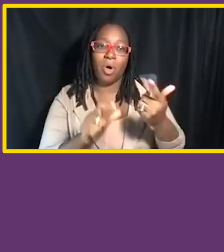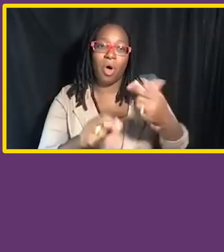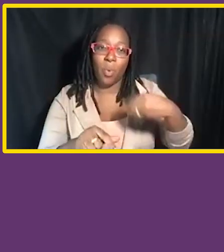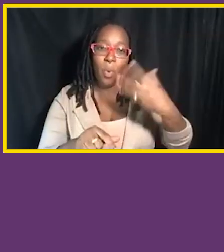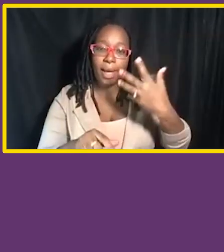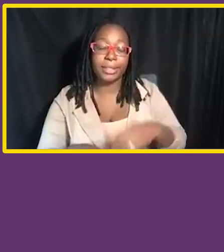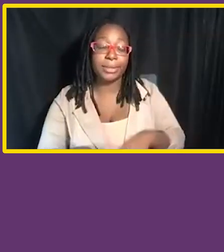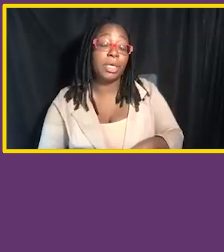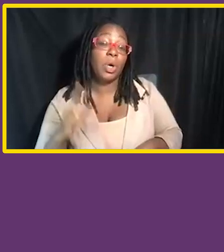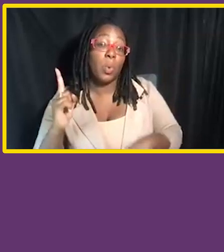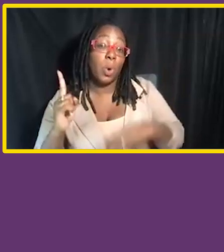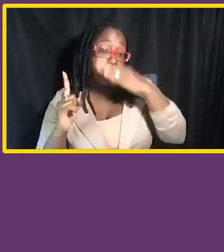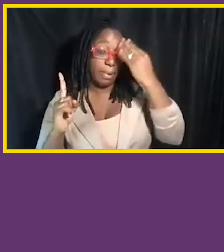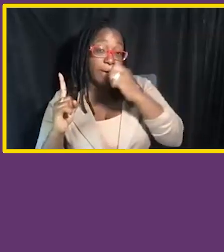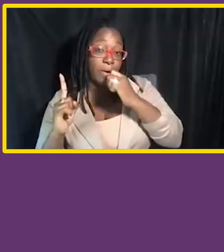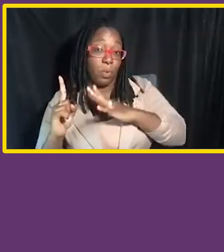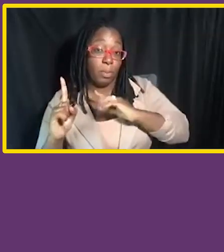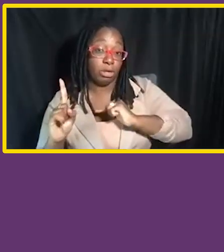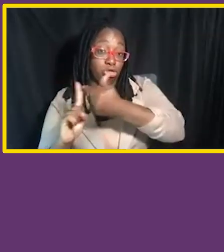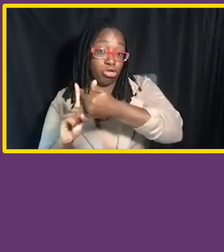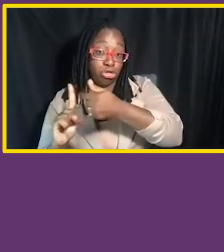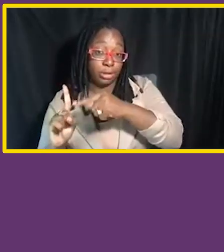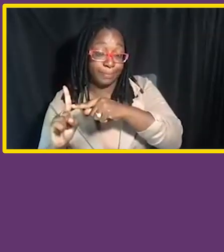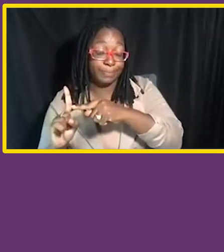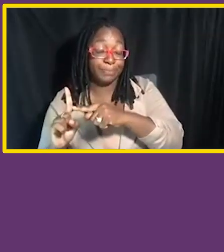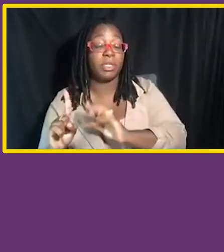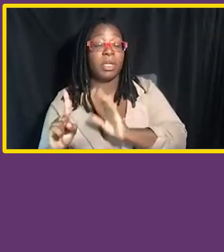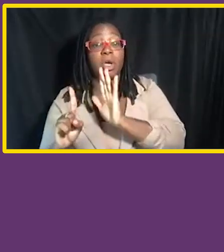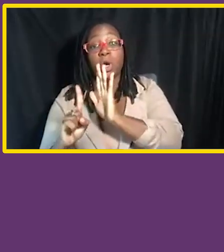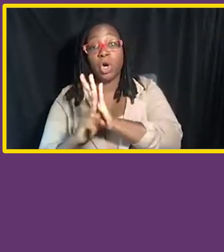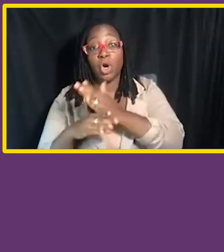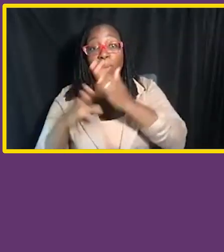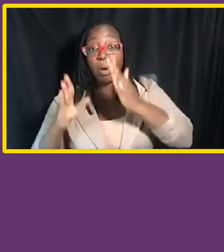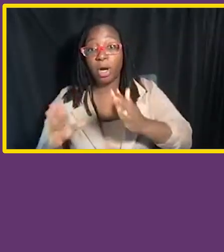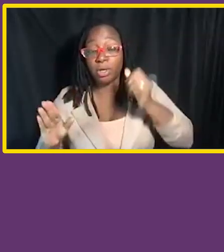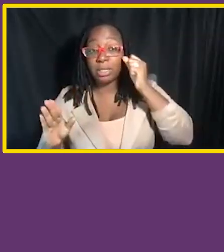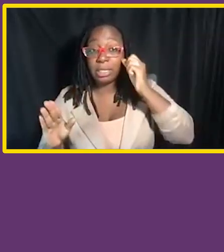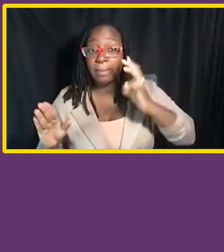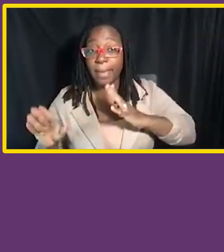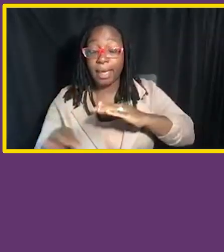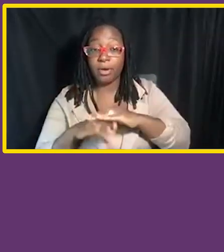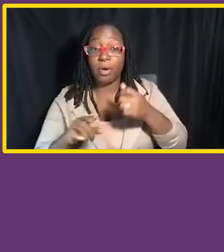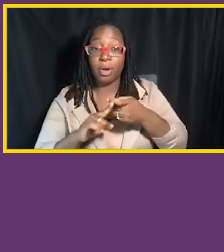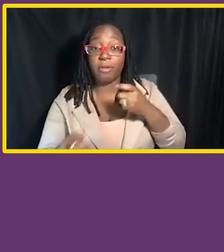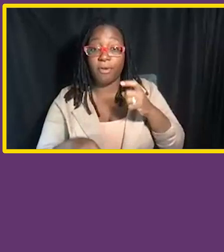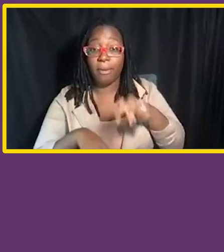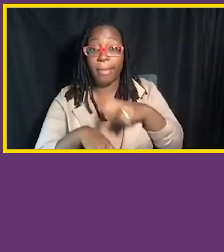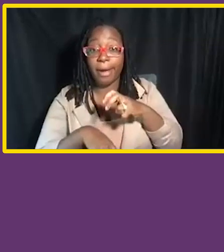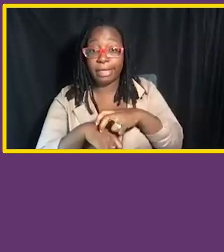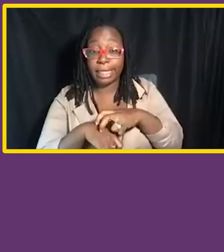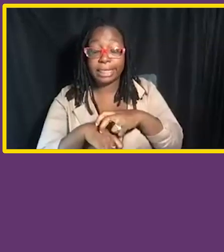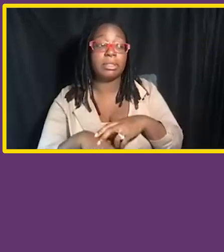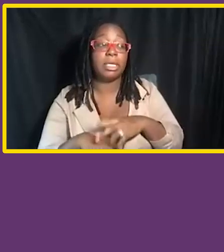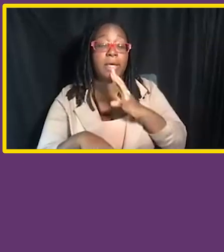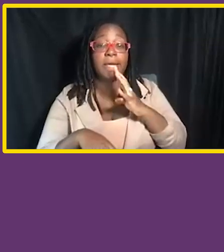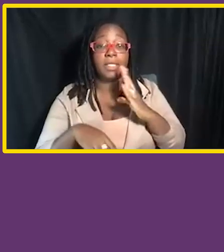give status. And her partner, who's a man calling in from Ireland, he talked over her and